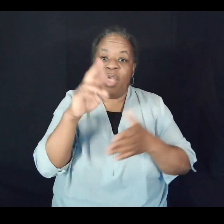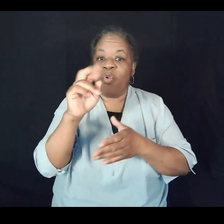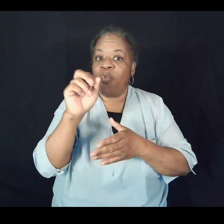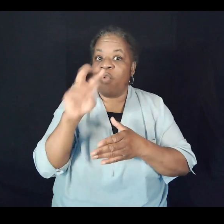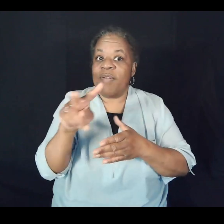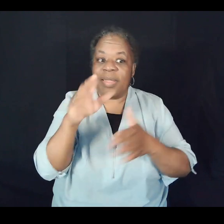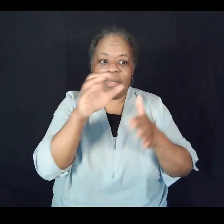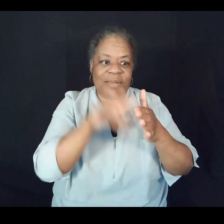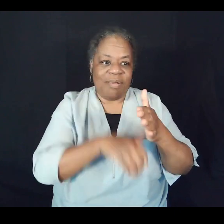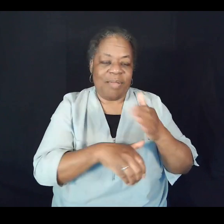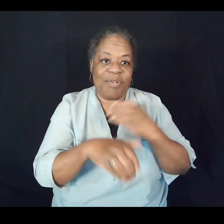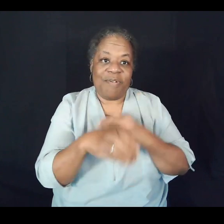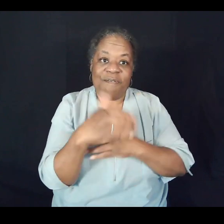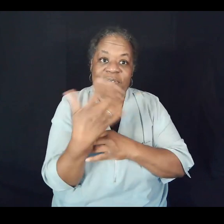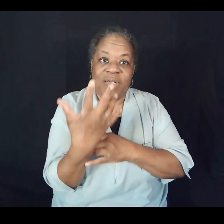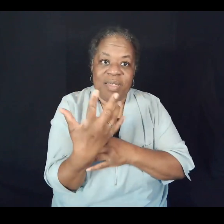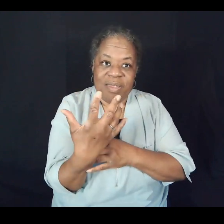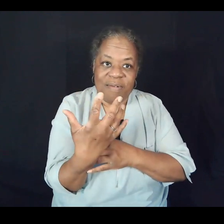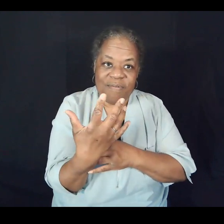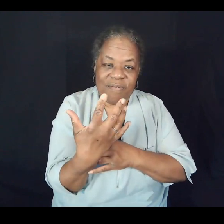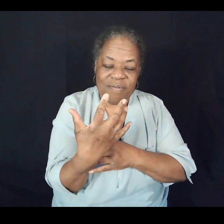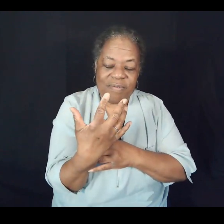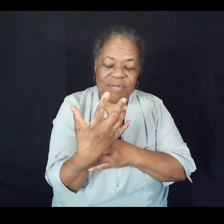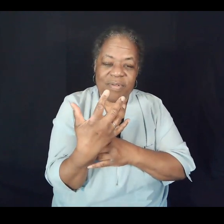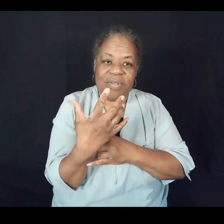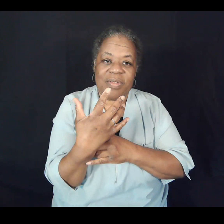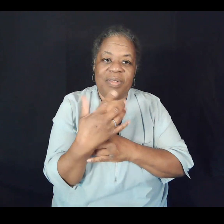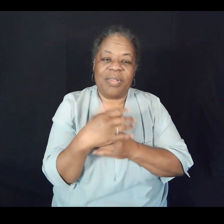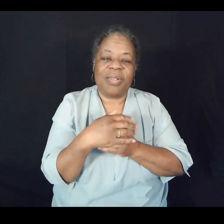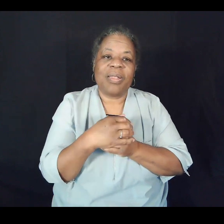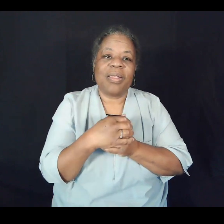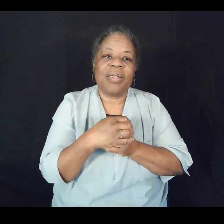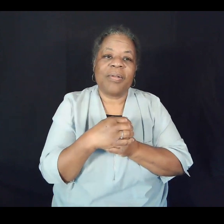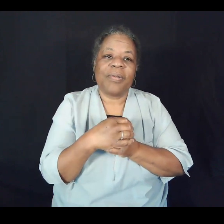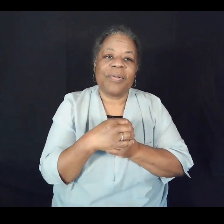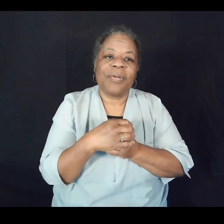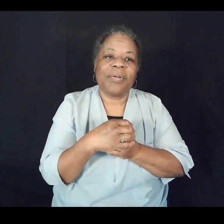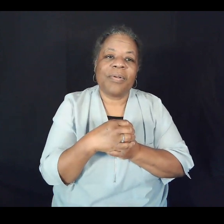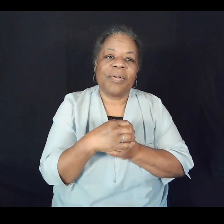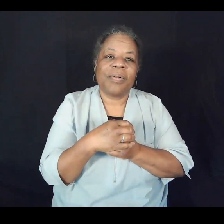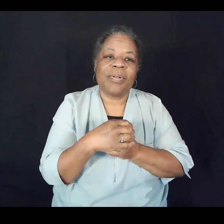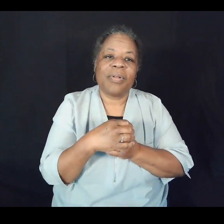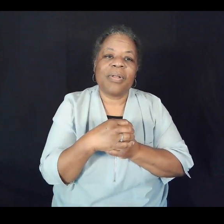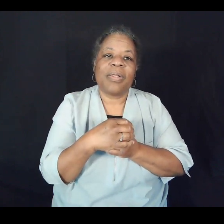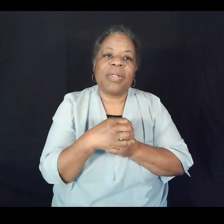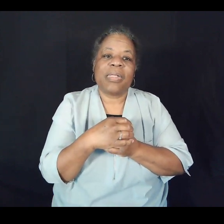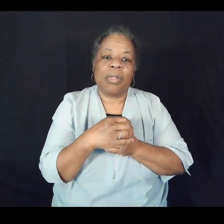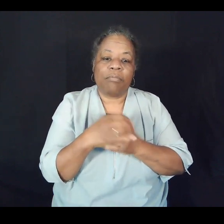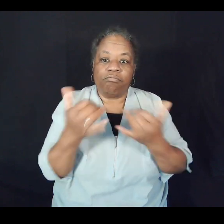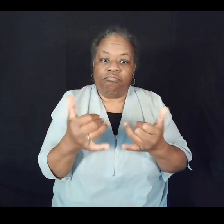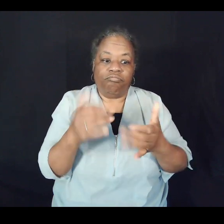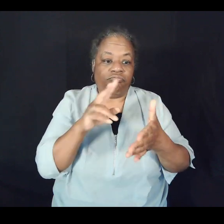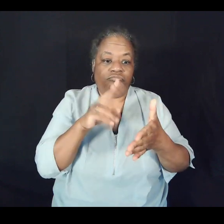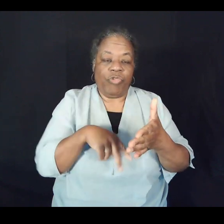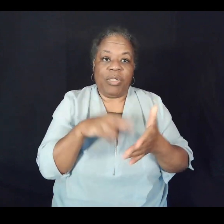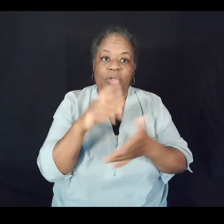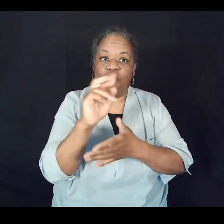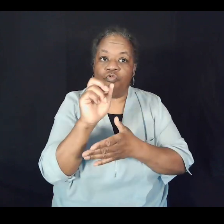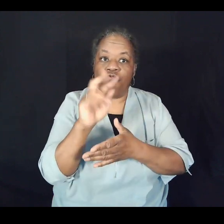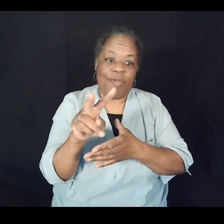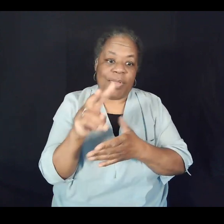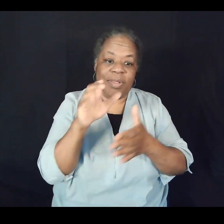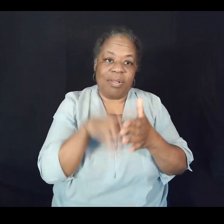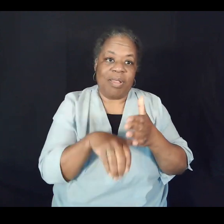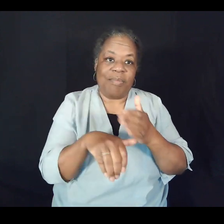some context as we enter into this chapter. So let's receive the reading of Revelation 5 here. We'll go for the first